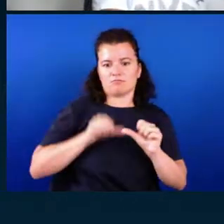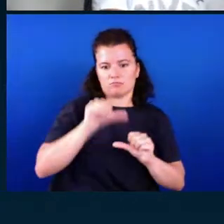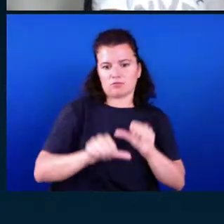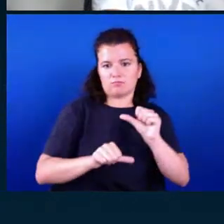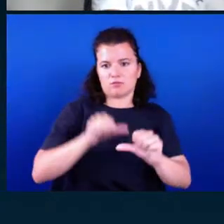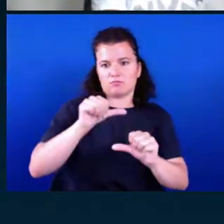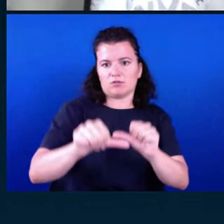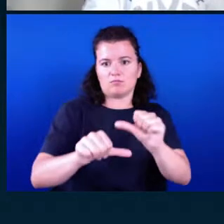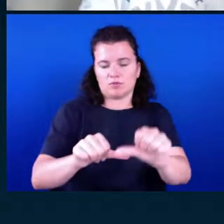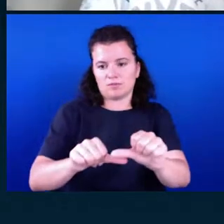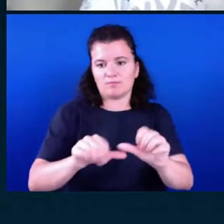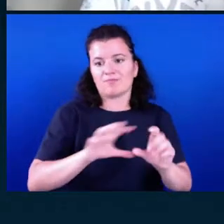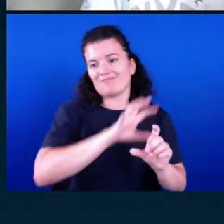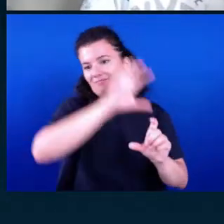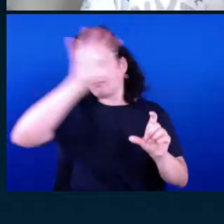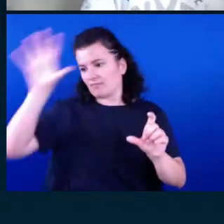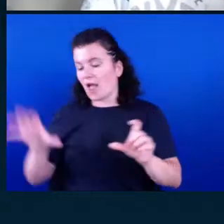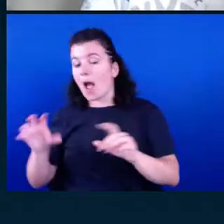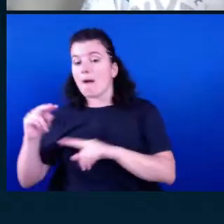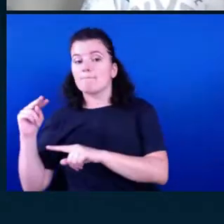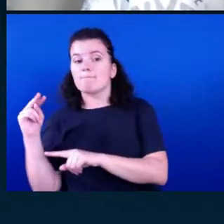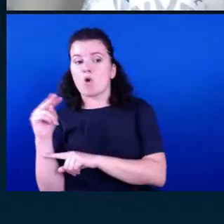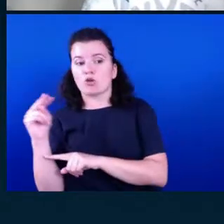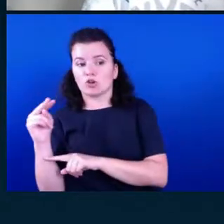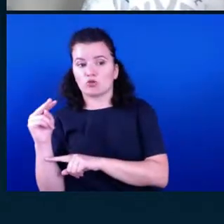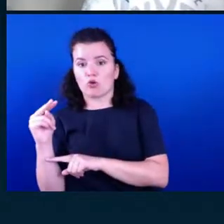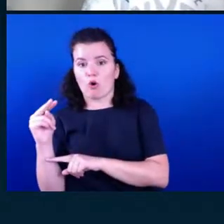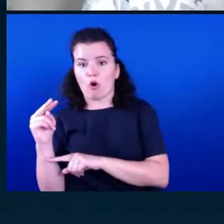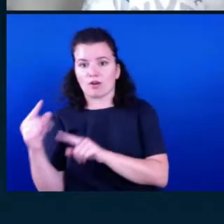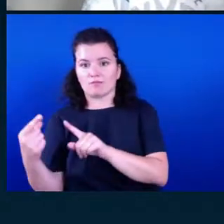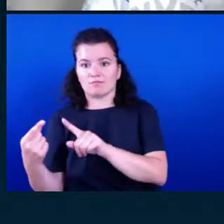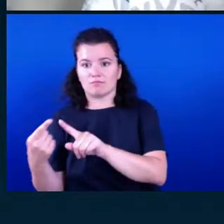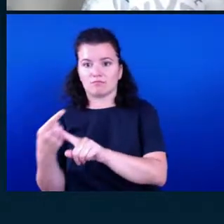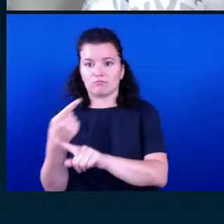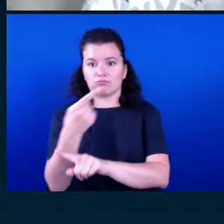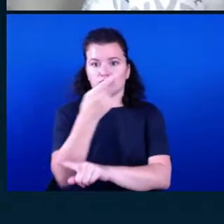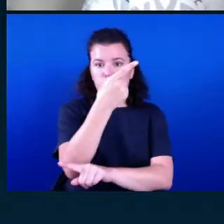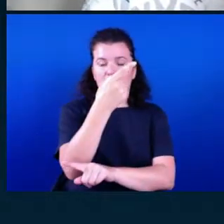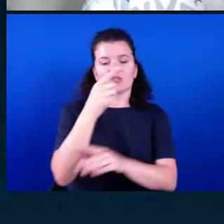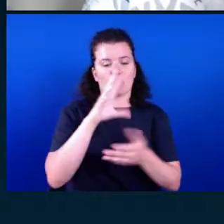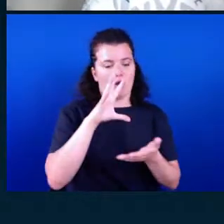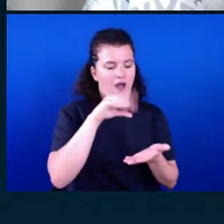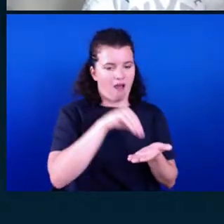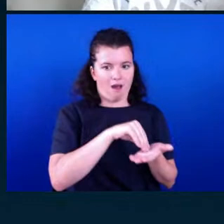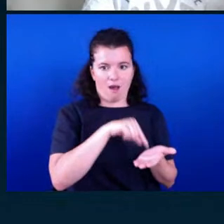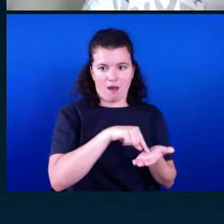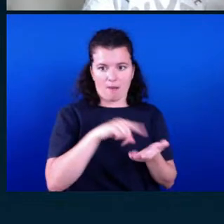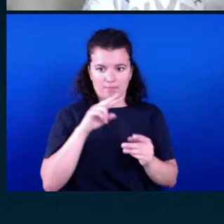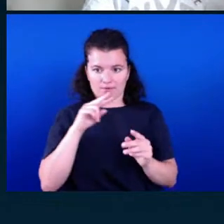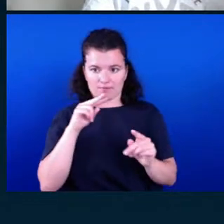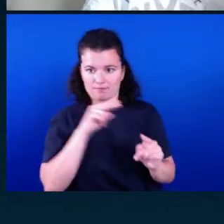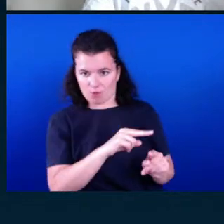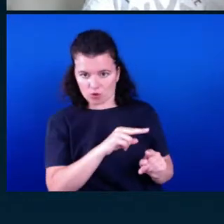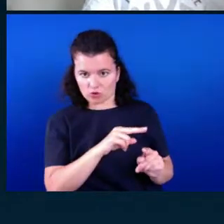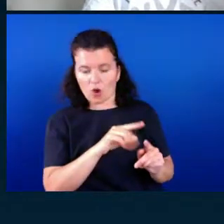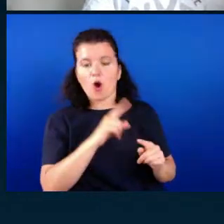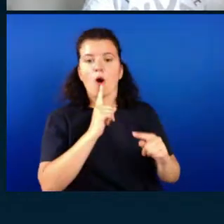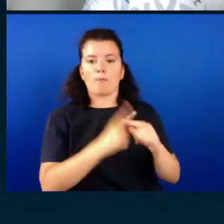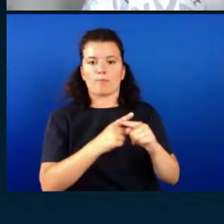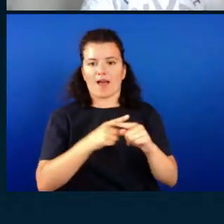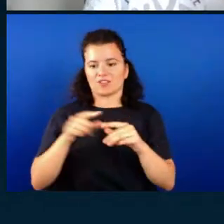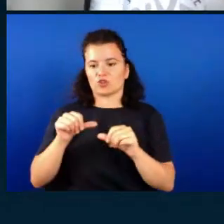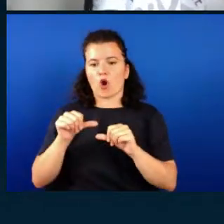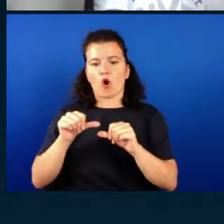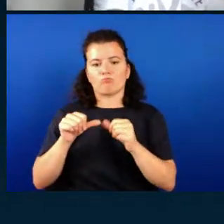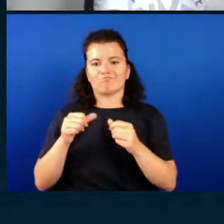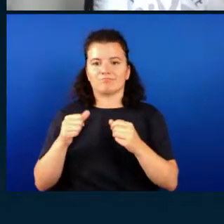okay, you monitor your application and you monitor your configuration apart from your application, and then